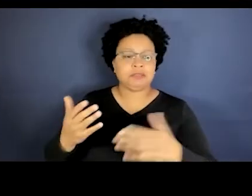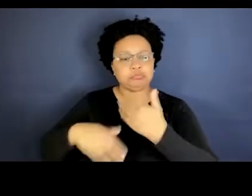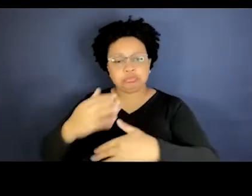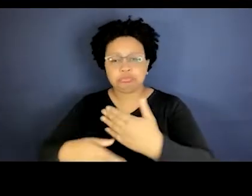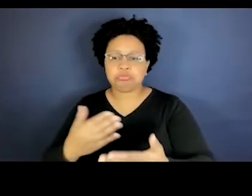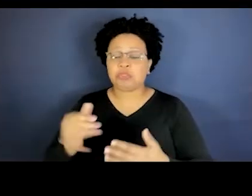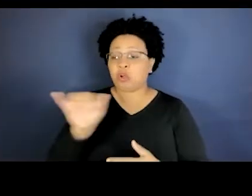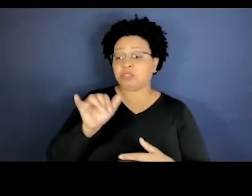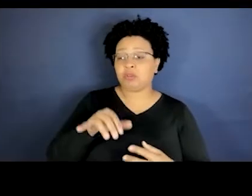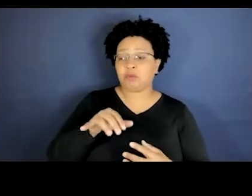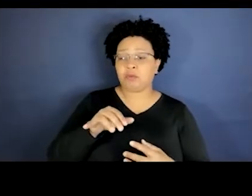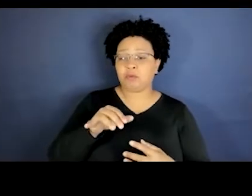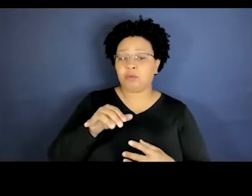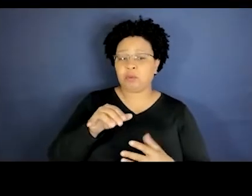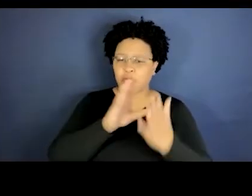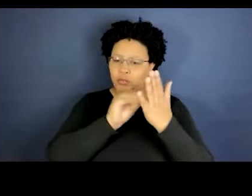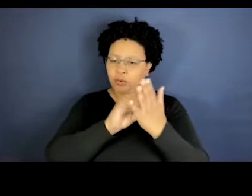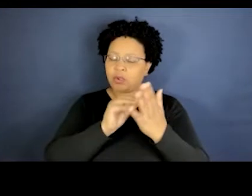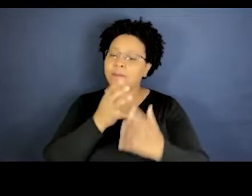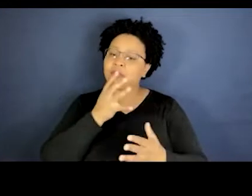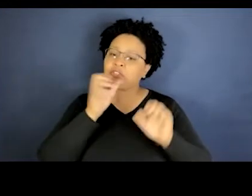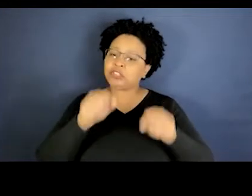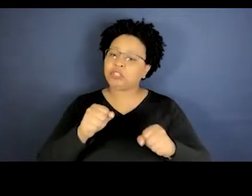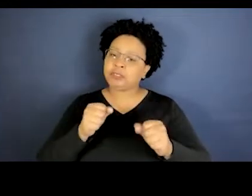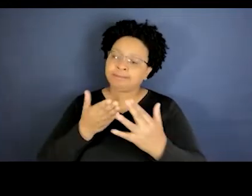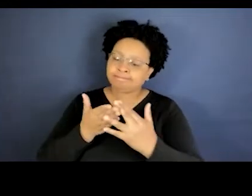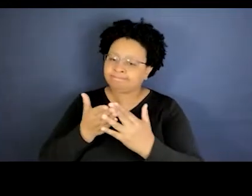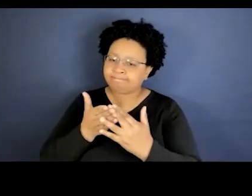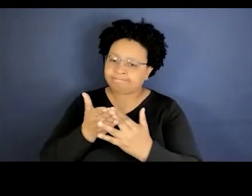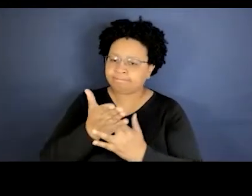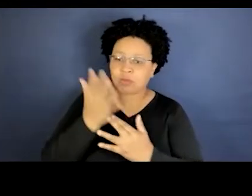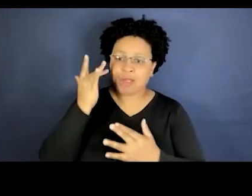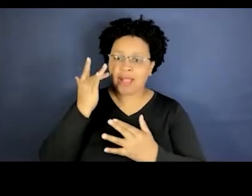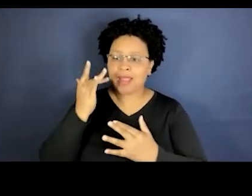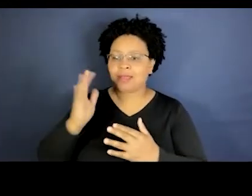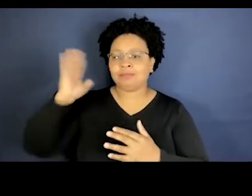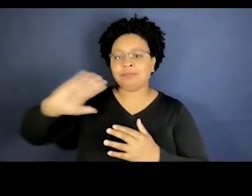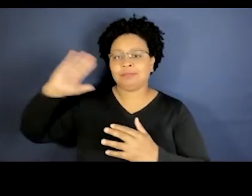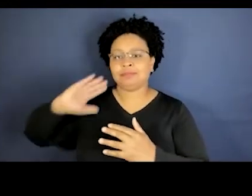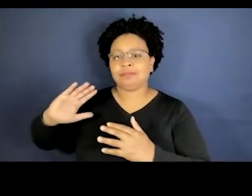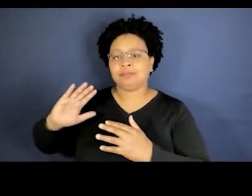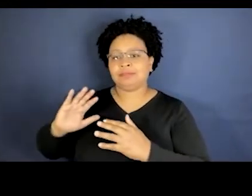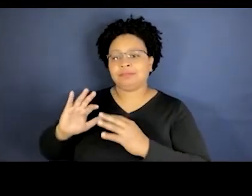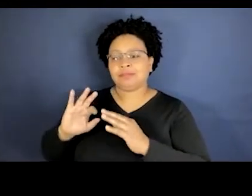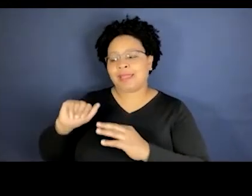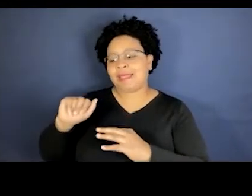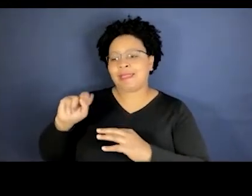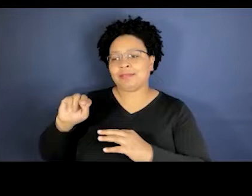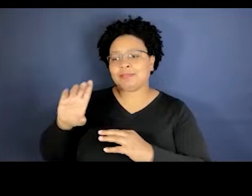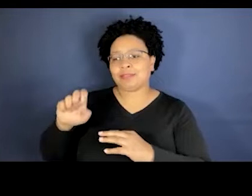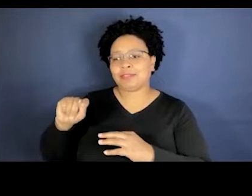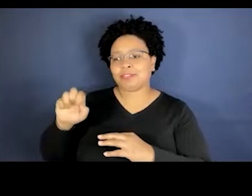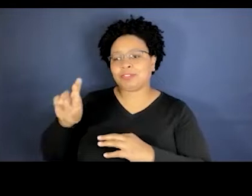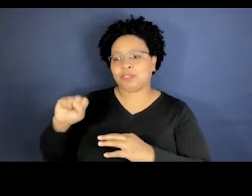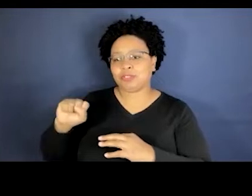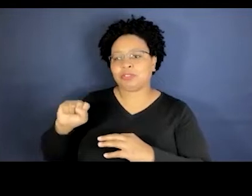able to push forward because of the struggles from their ancestors. So, the experiences of the past